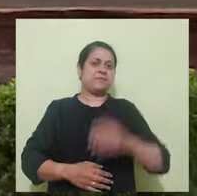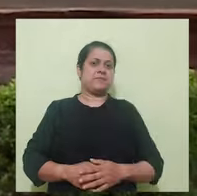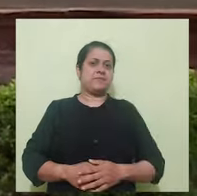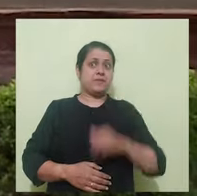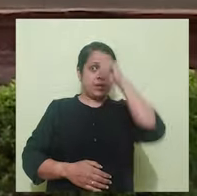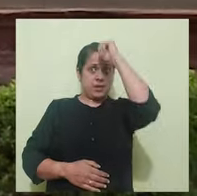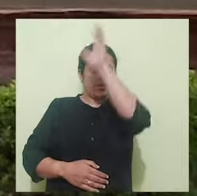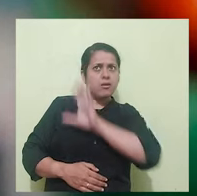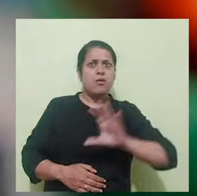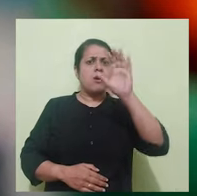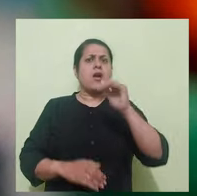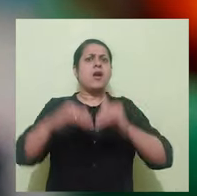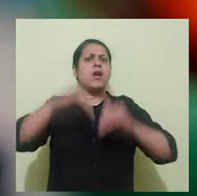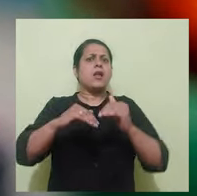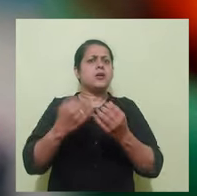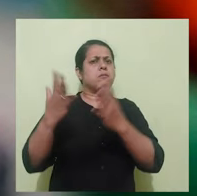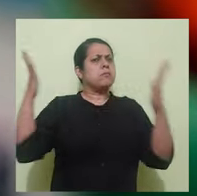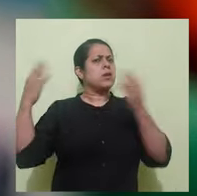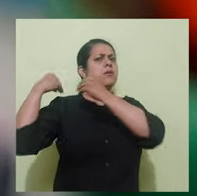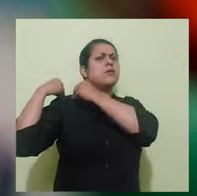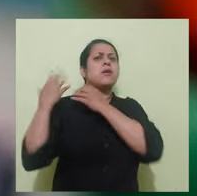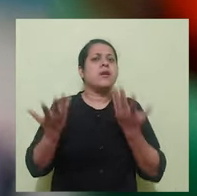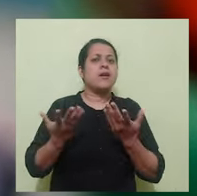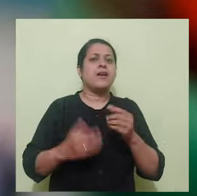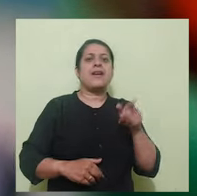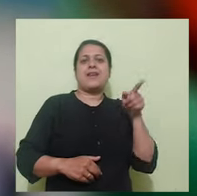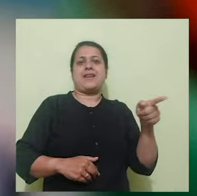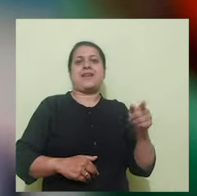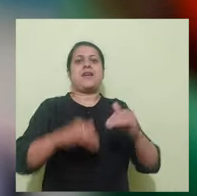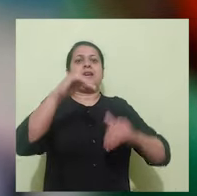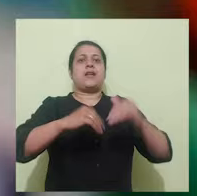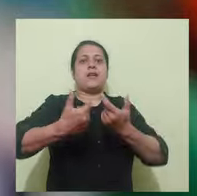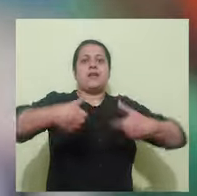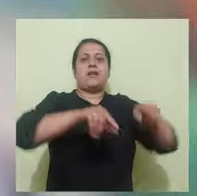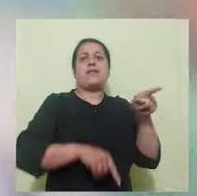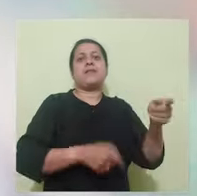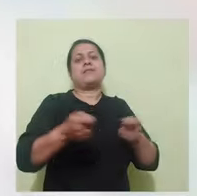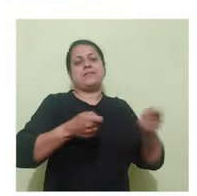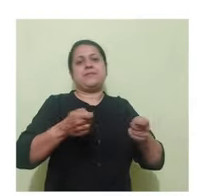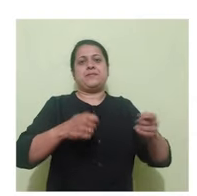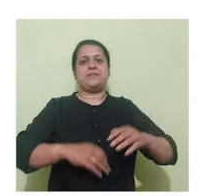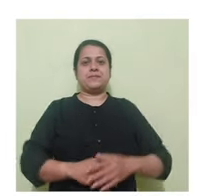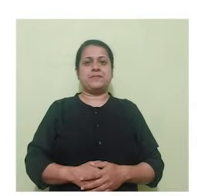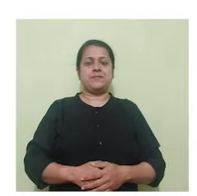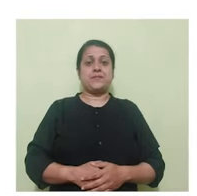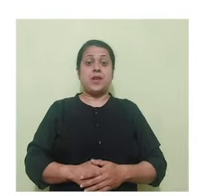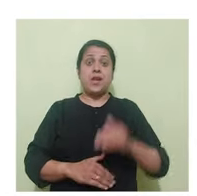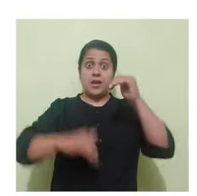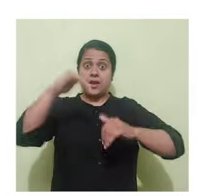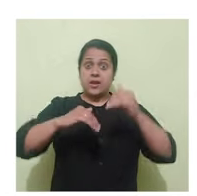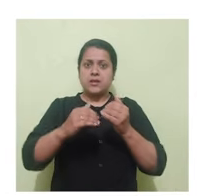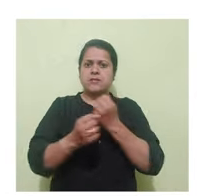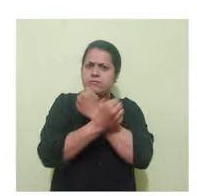The Election Commission of India takes on this mammoth task of conducting elections in the country,